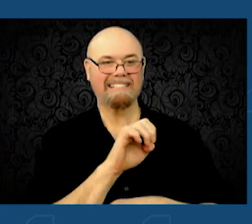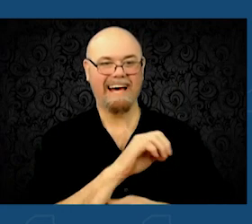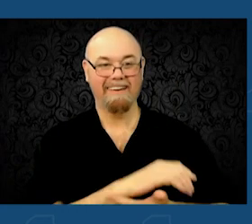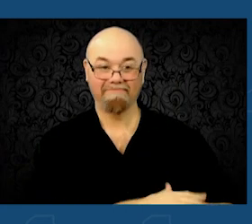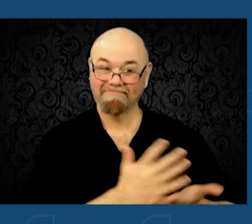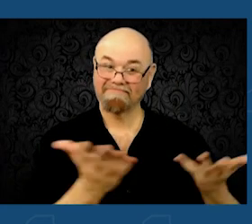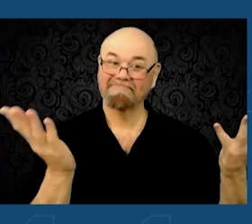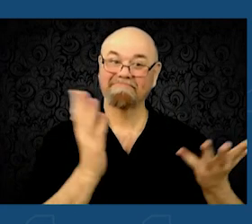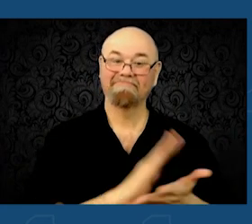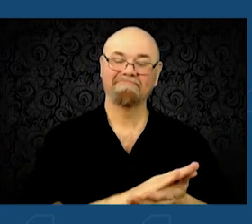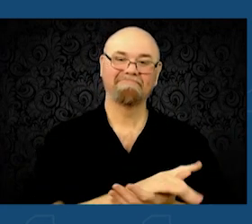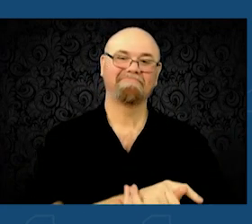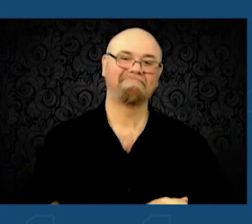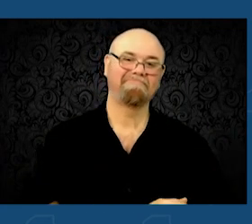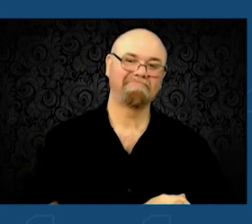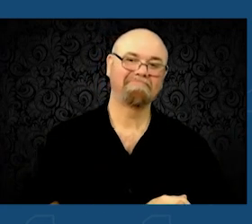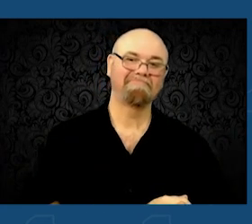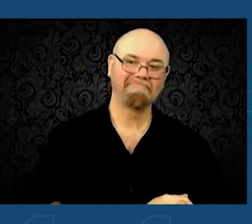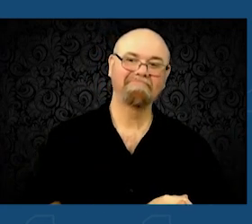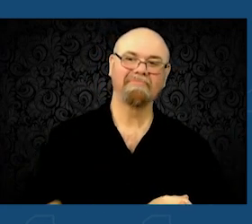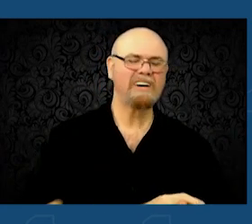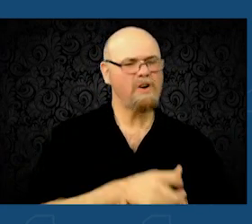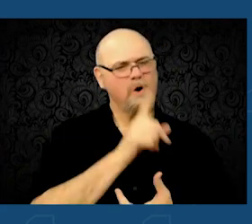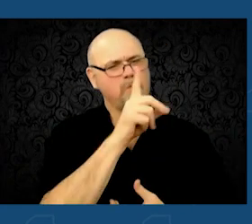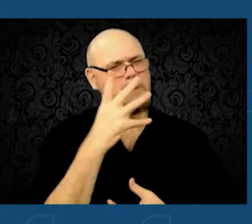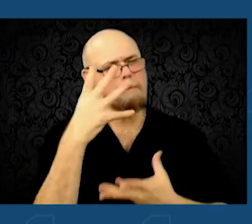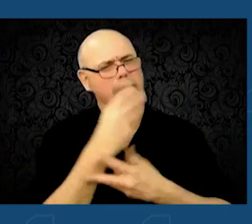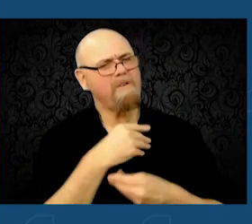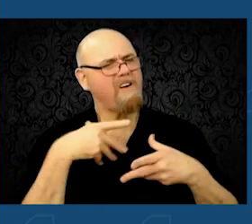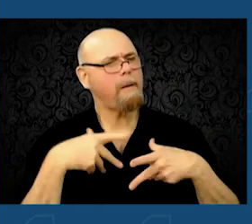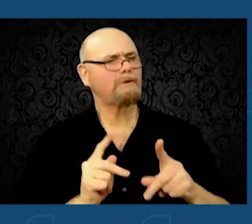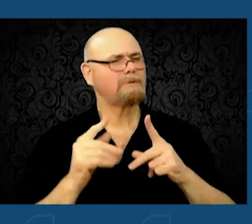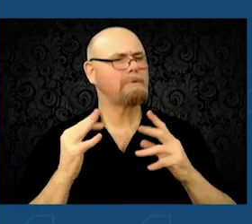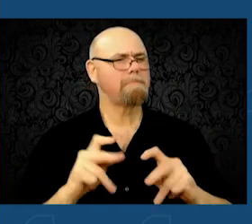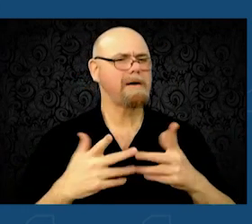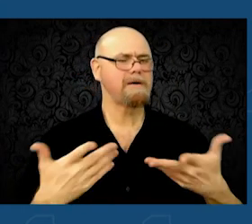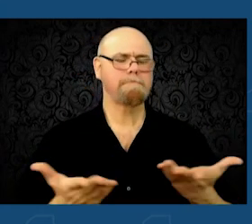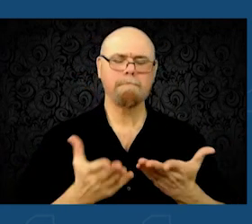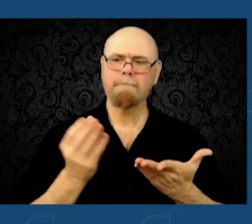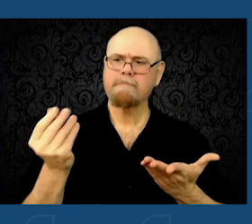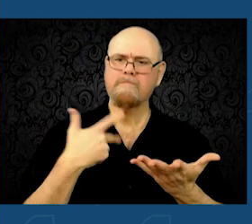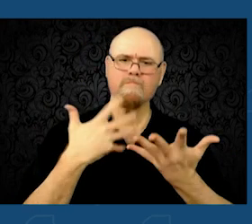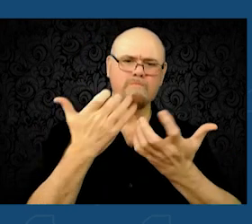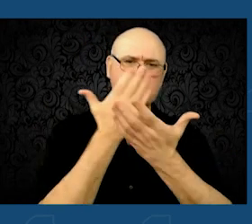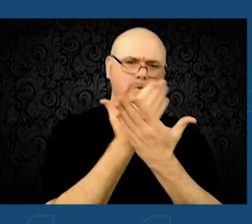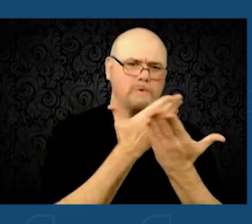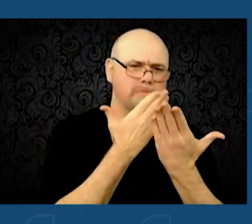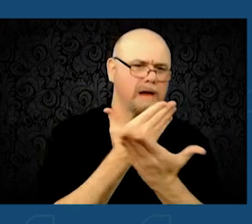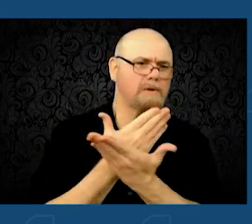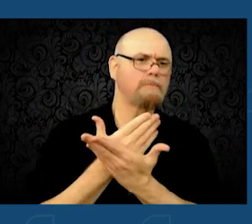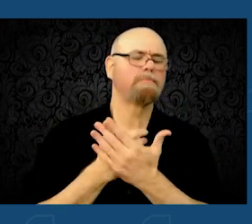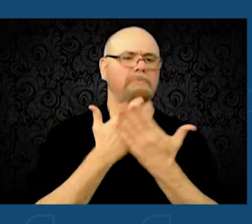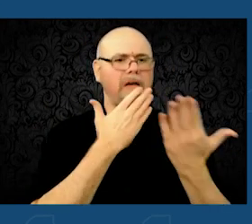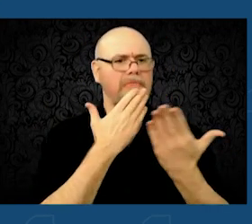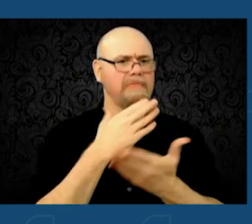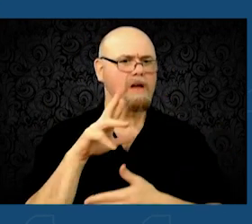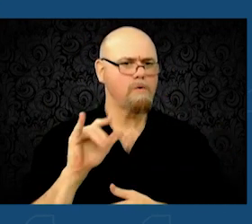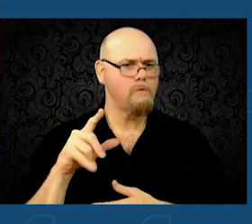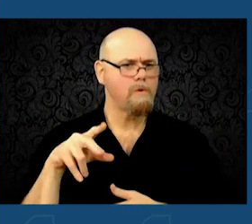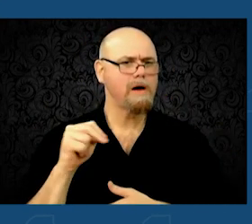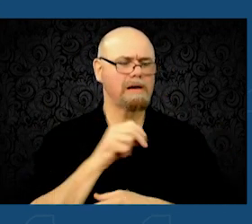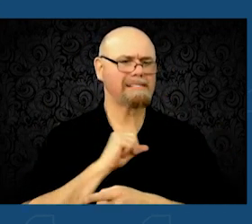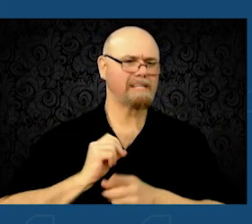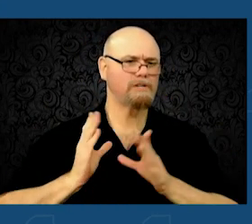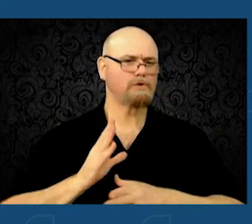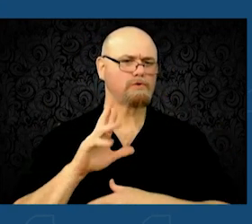And it's just a beautiful, beautiful opportunity. I do want to say thank you to a few folks. I obviously want to say thank you to Senator Ryan and